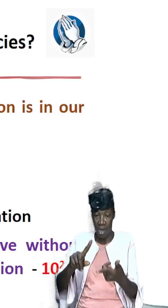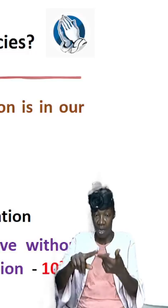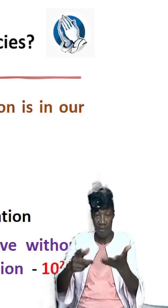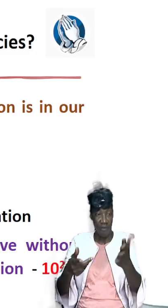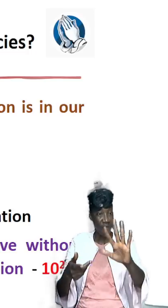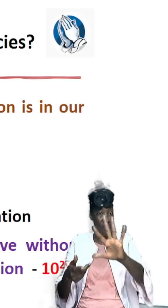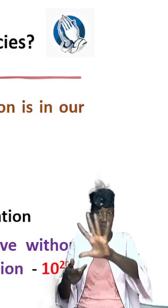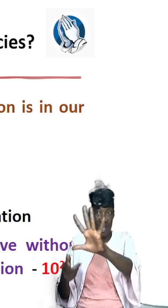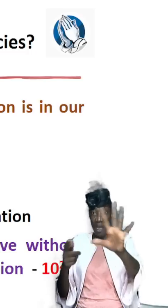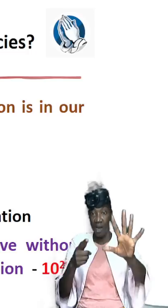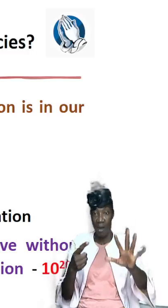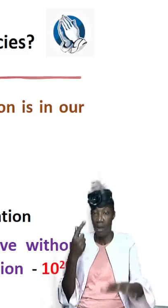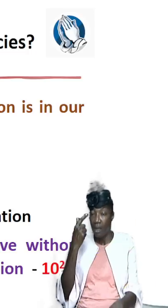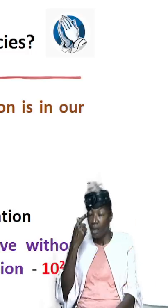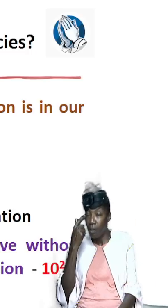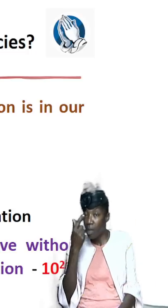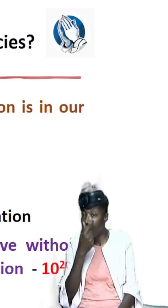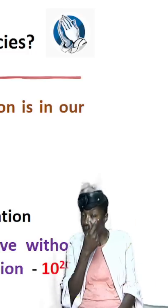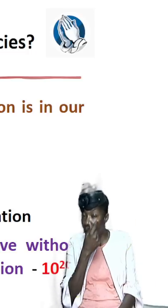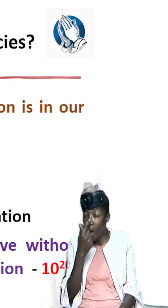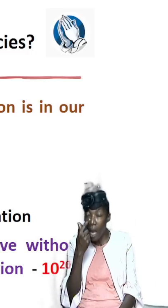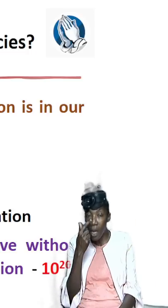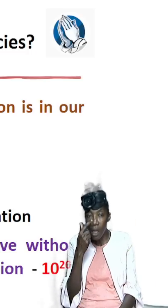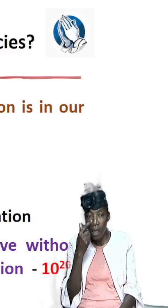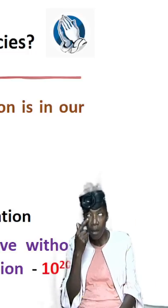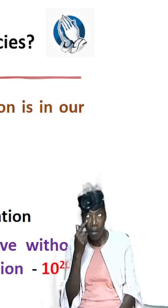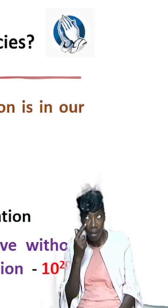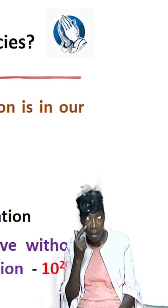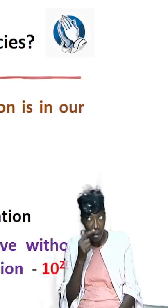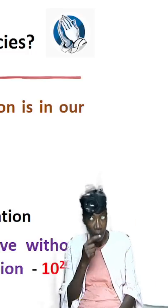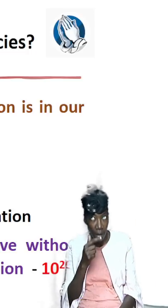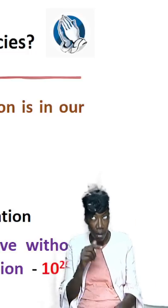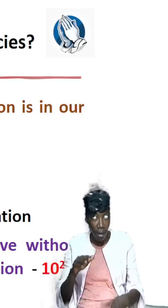with the eye. One of them might born with cast eyes.